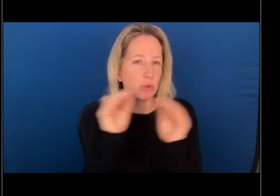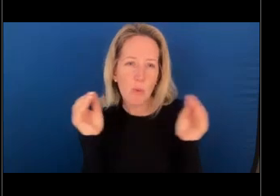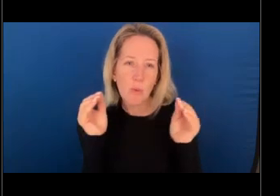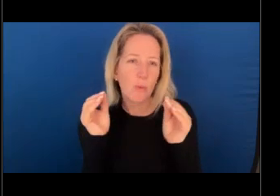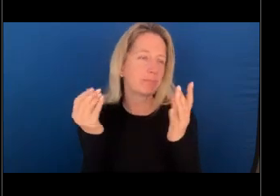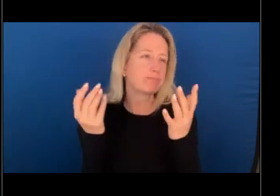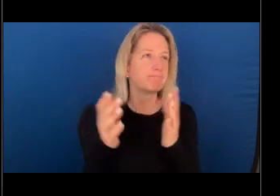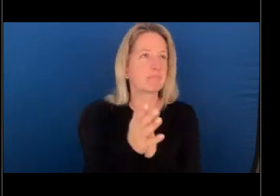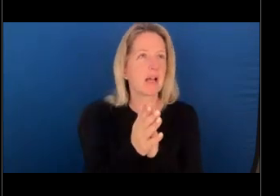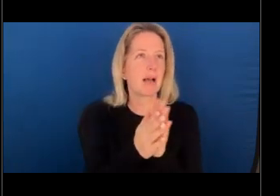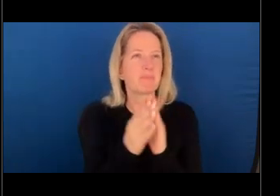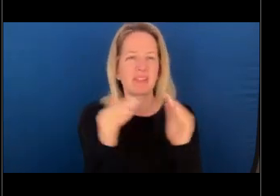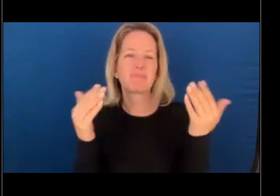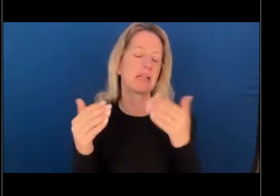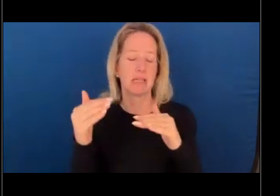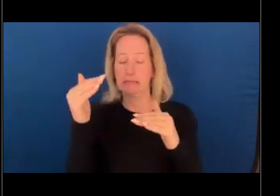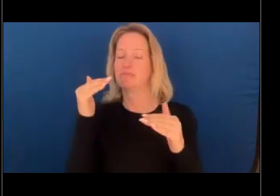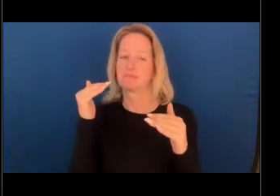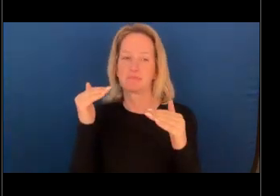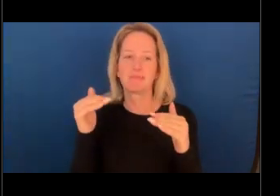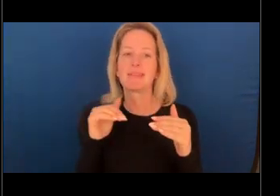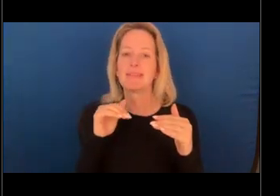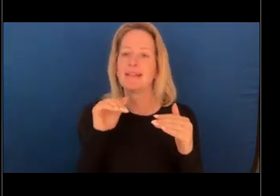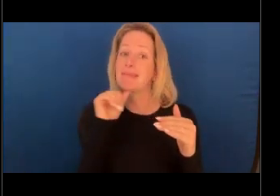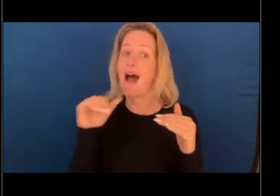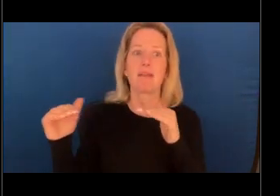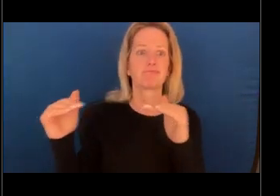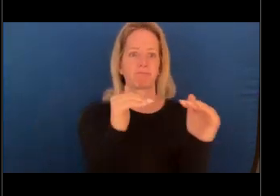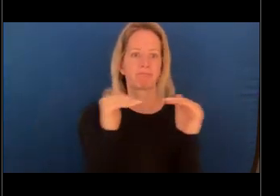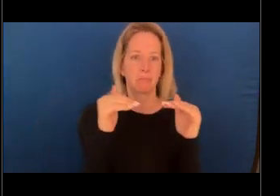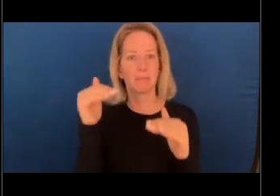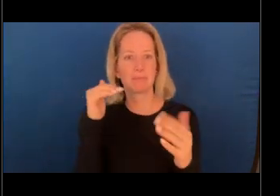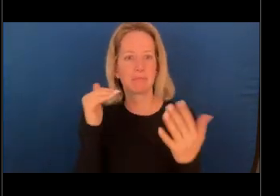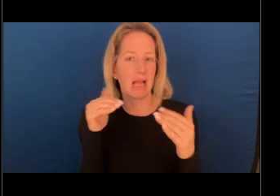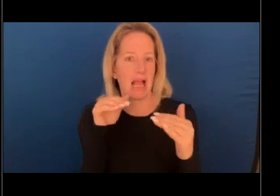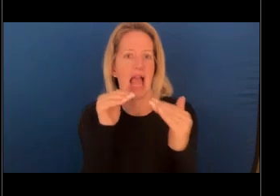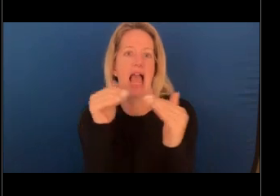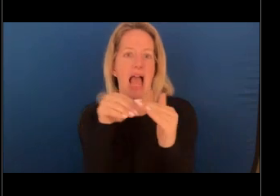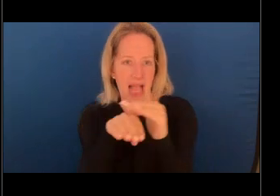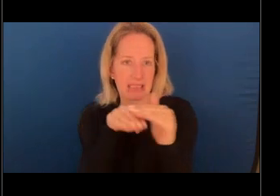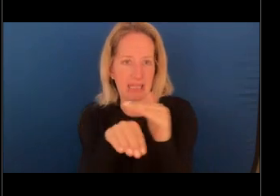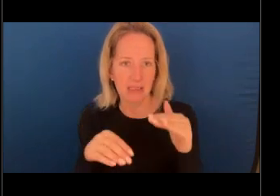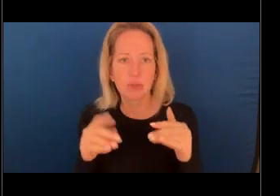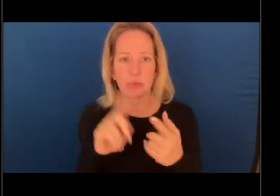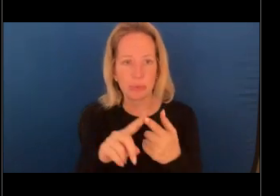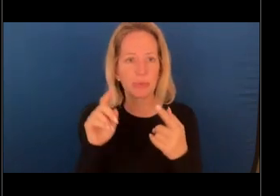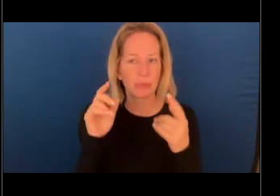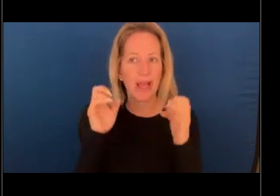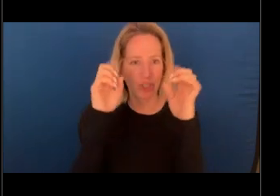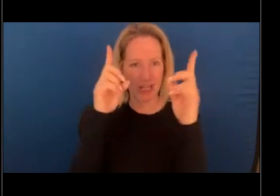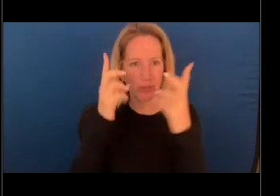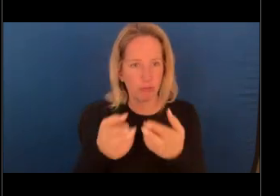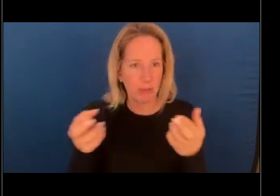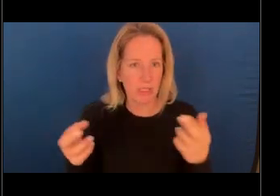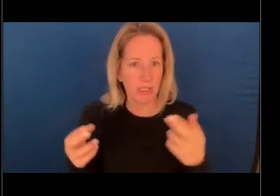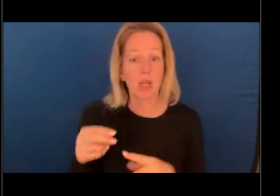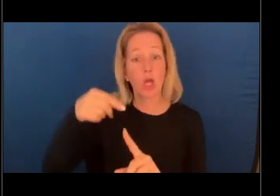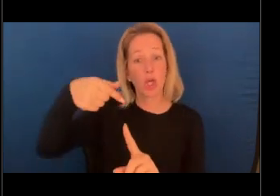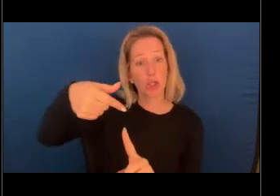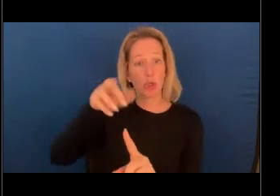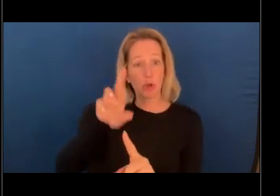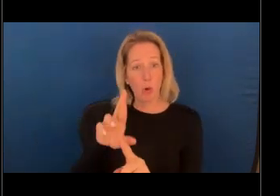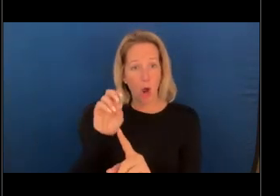or, equal access, let's say, to some educational resources. The QR code at the bottom there is a project that we did as